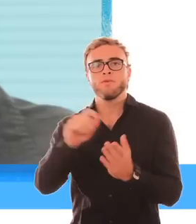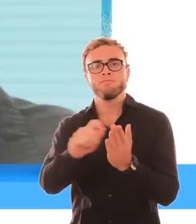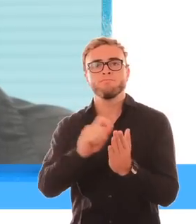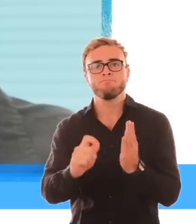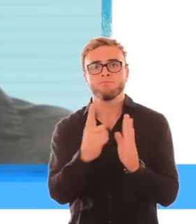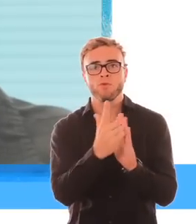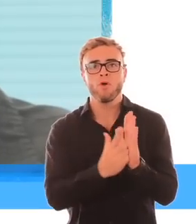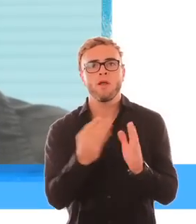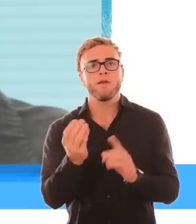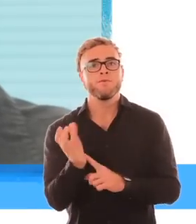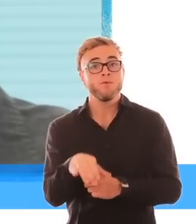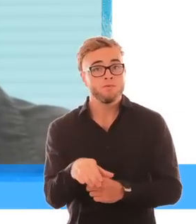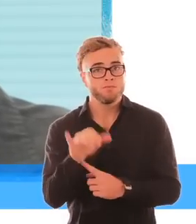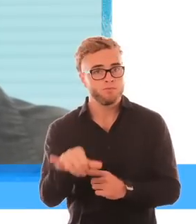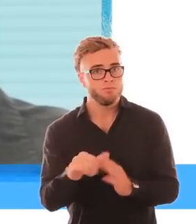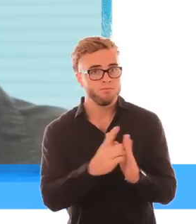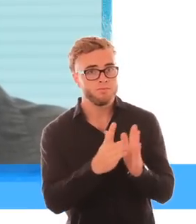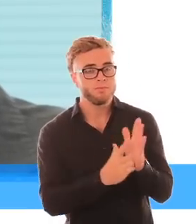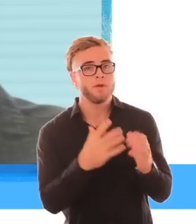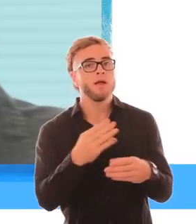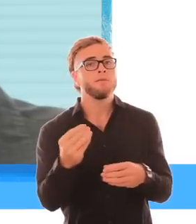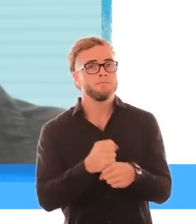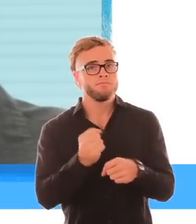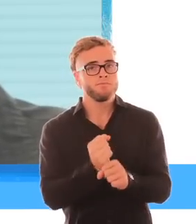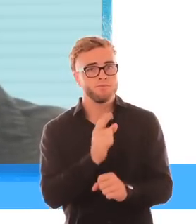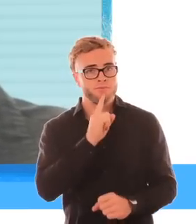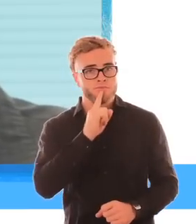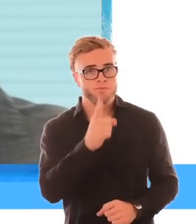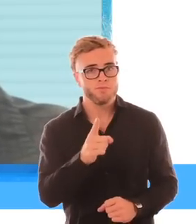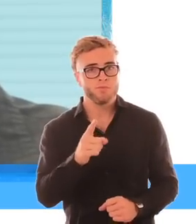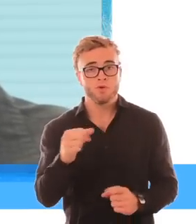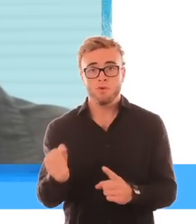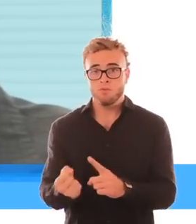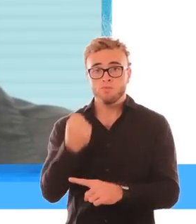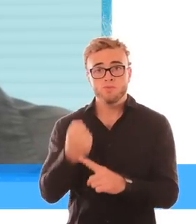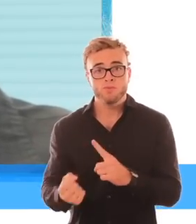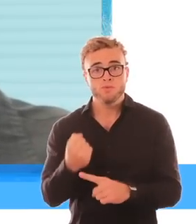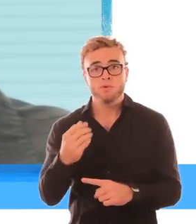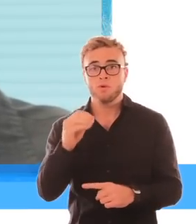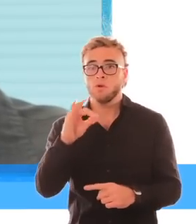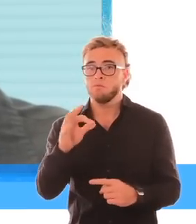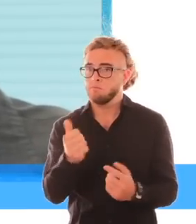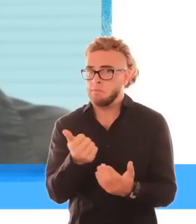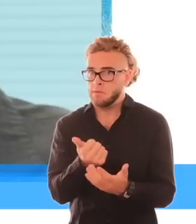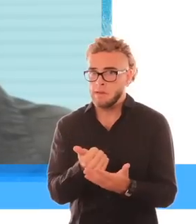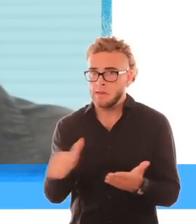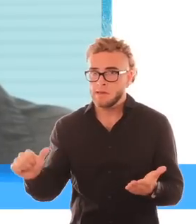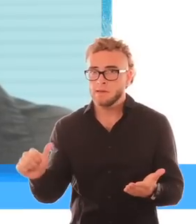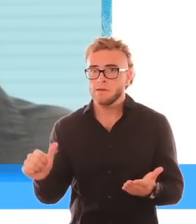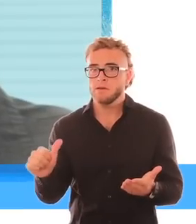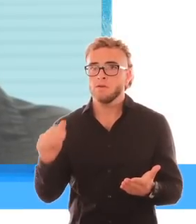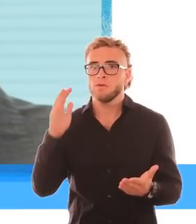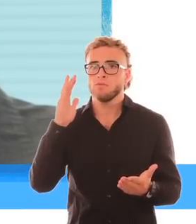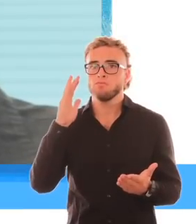legislation, enforcement of laws, and making sure that abuses and any